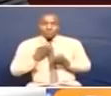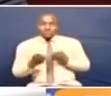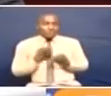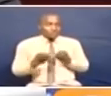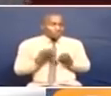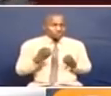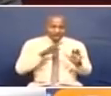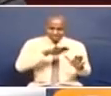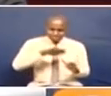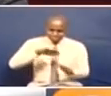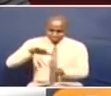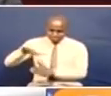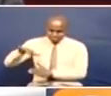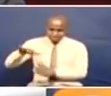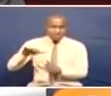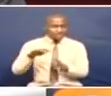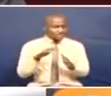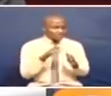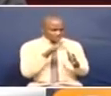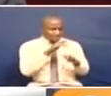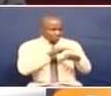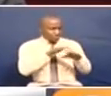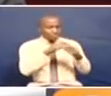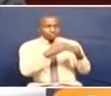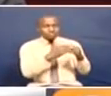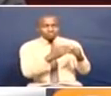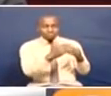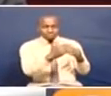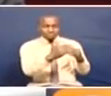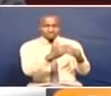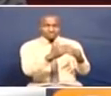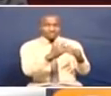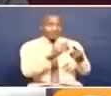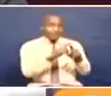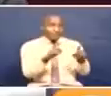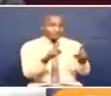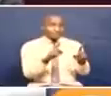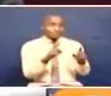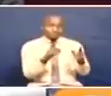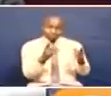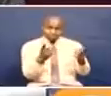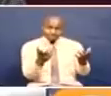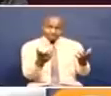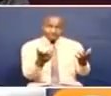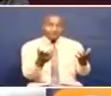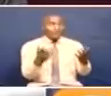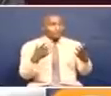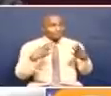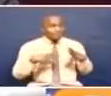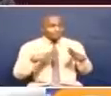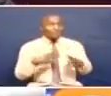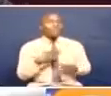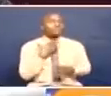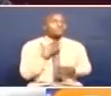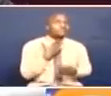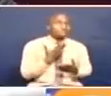election, it gives some interesting jurisprudence. But despite the fact that the discernible, you know, that the will of the people